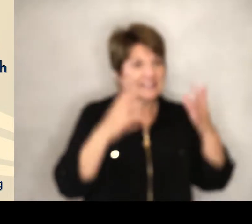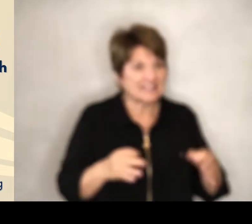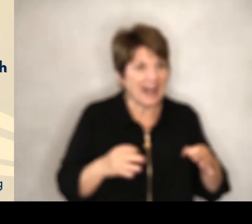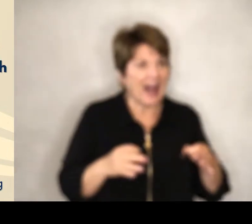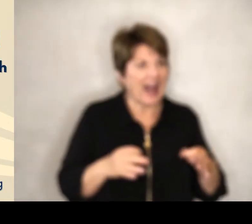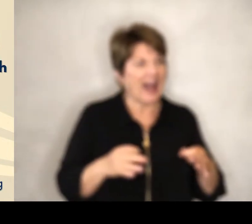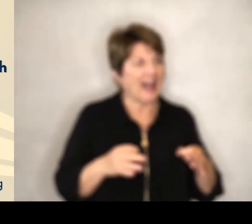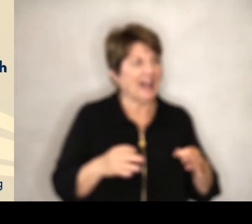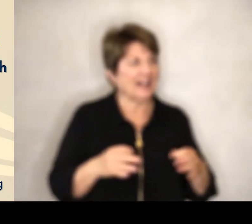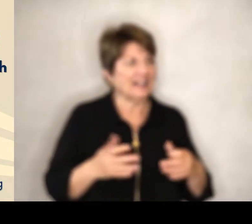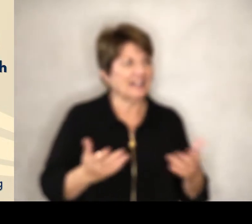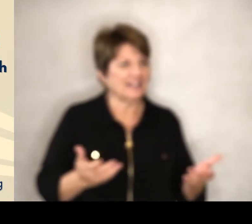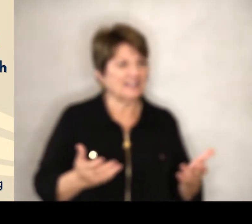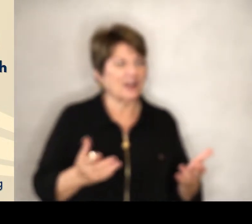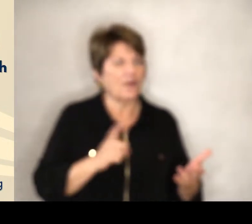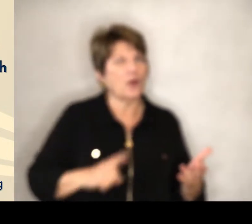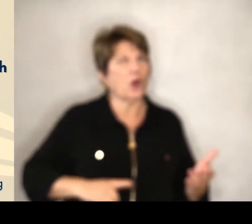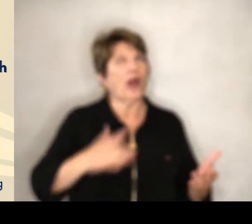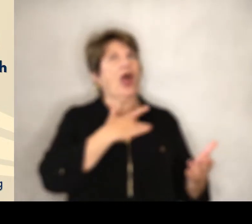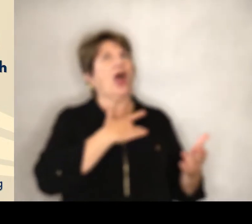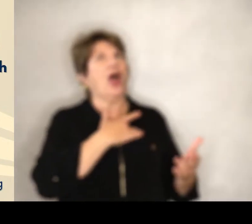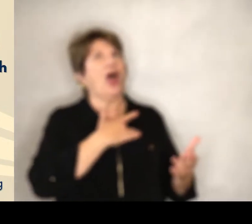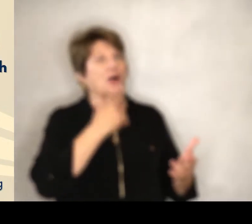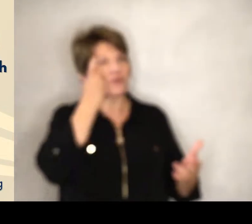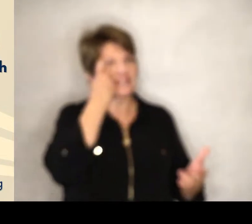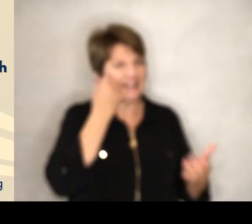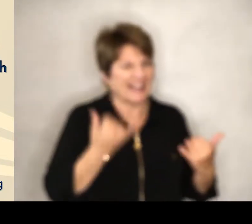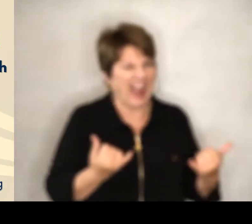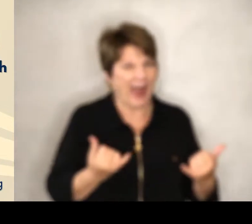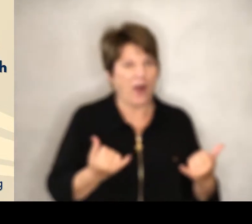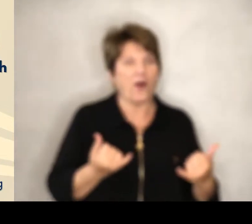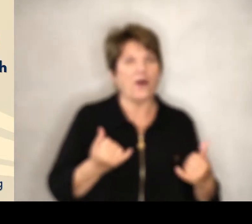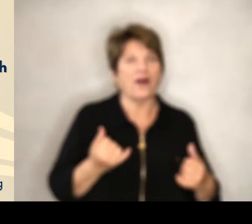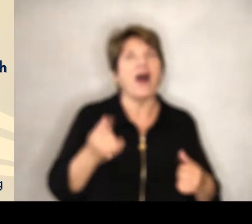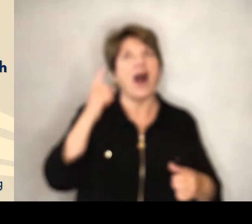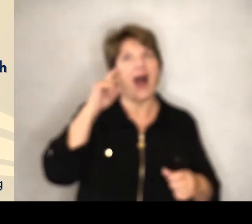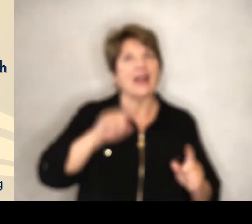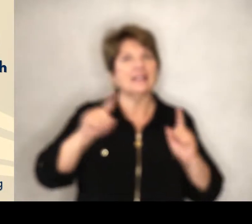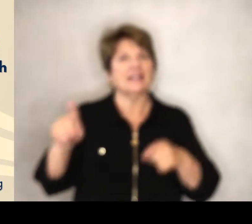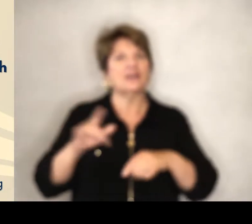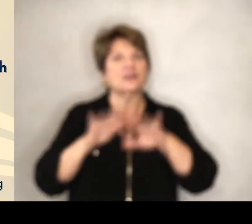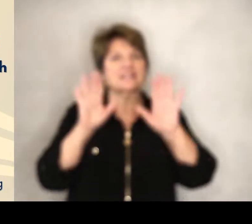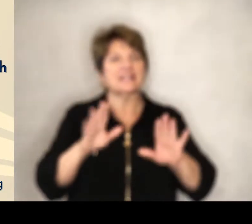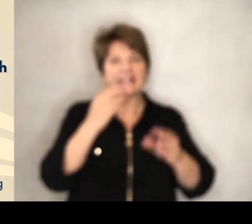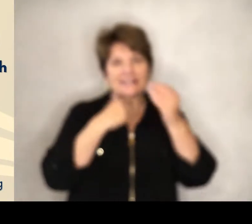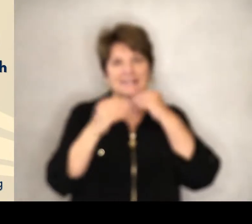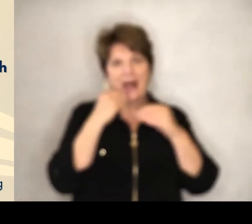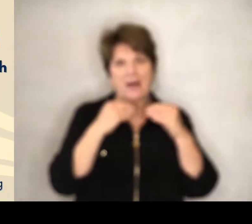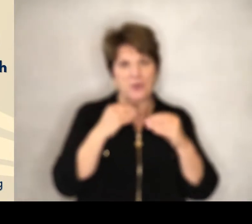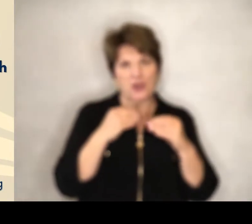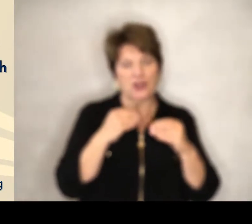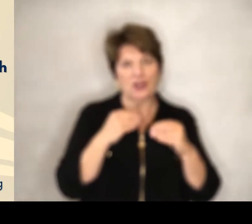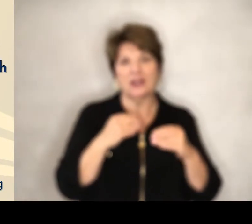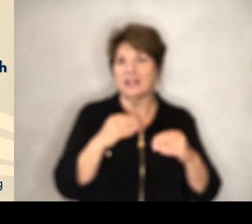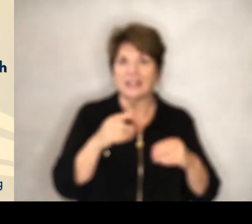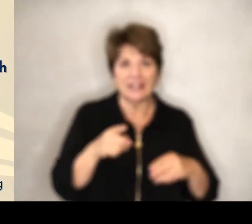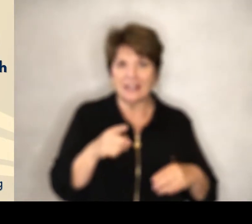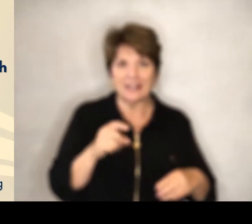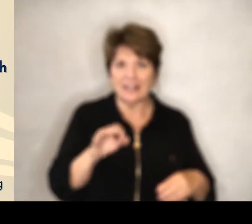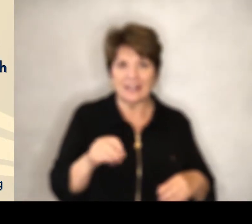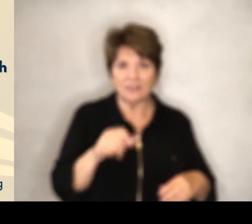like just in the Lord spoke to you in the last couple of minutes, right, and you thought, I need to go to Sunday Supper. And let's be clear, if you